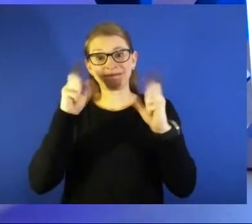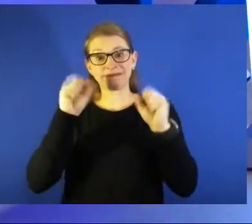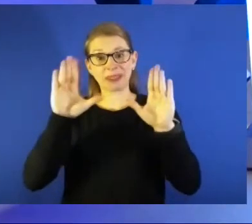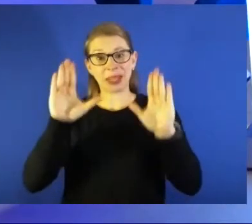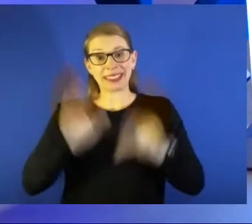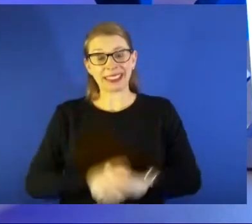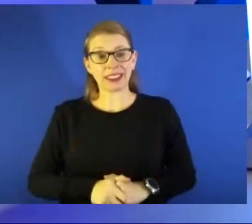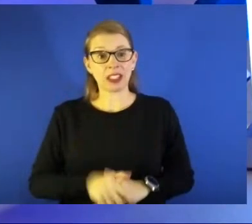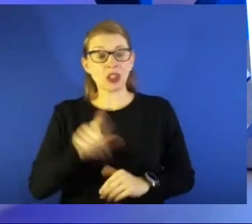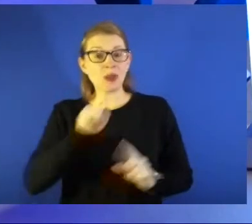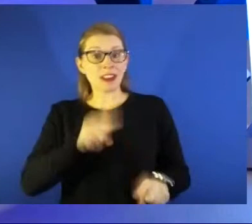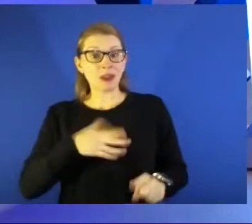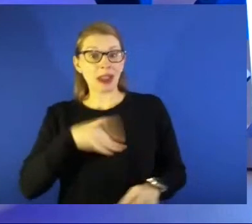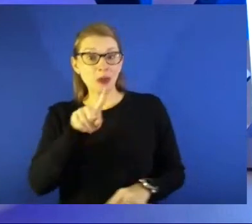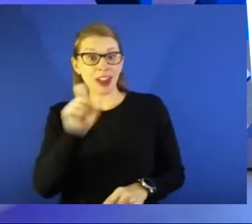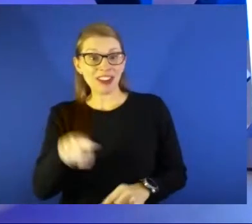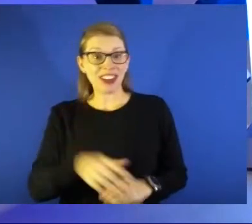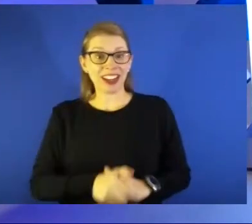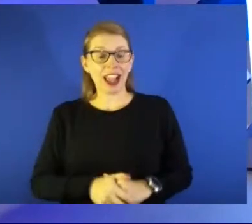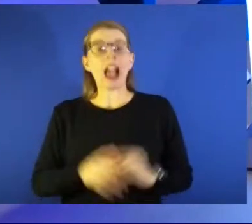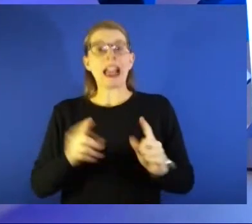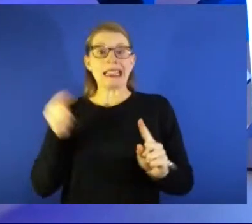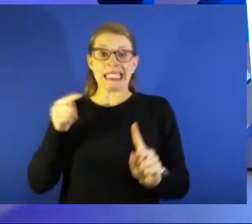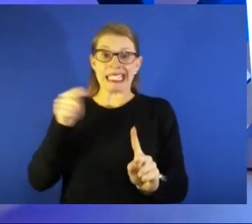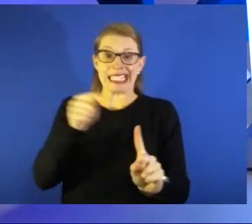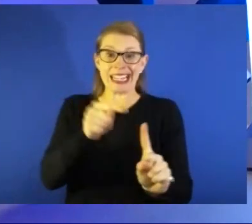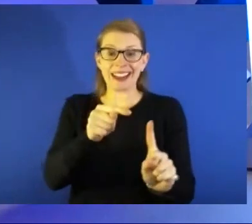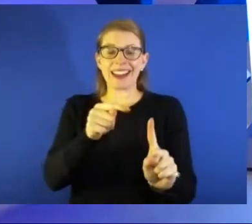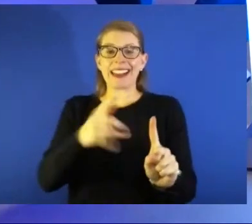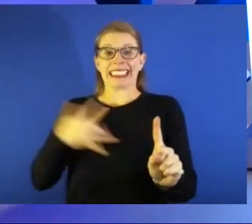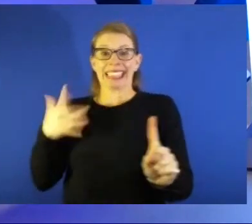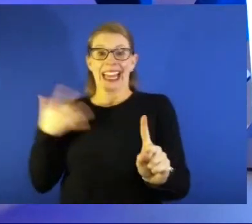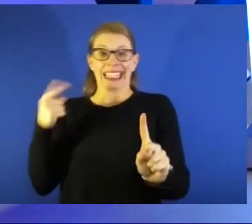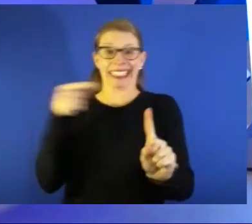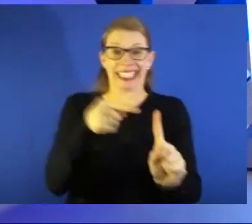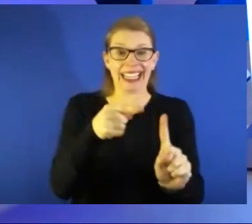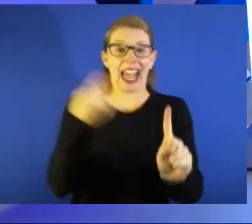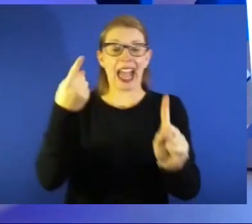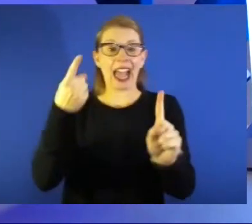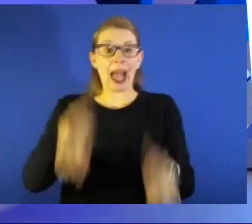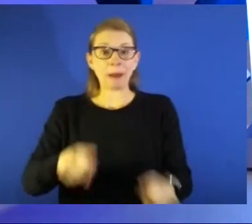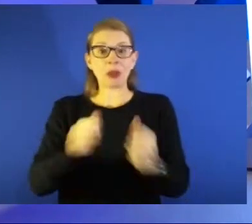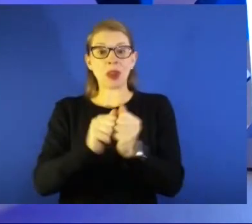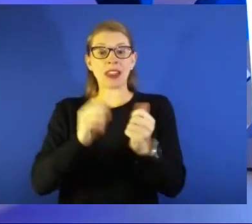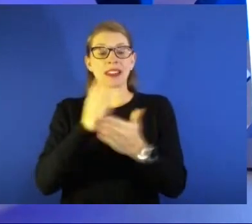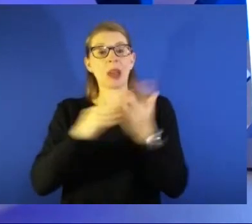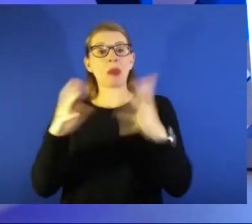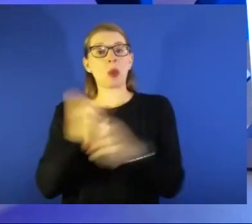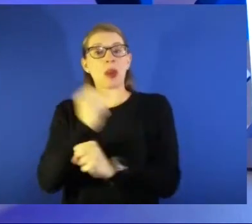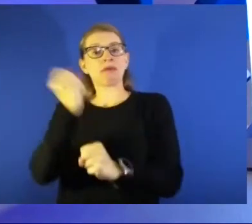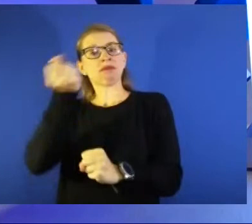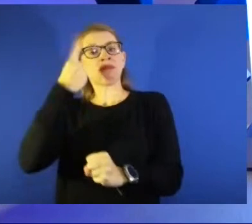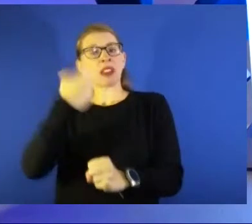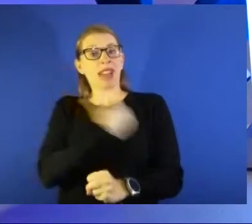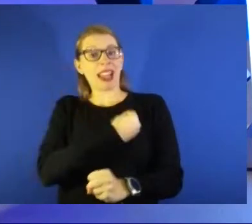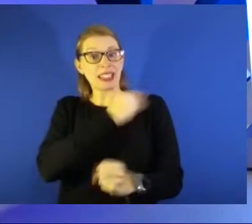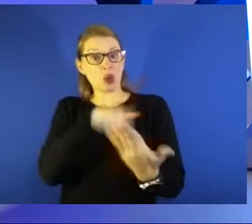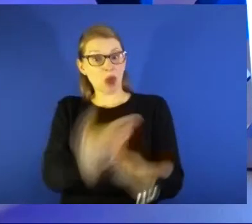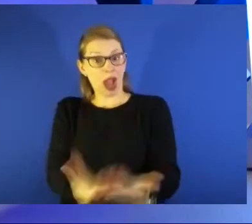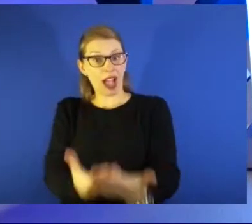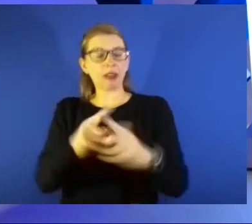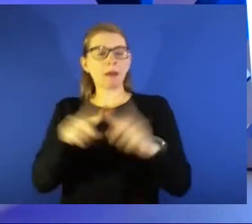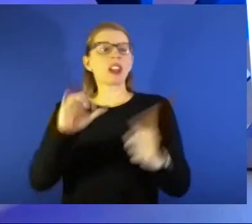answered my question, and I was getting excited to get to that place. Well, what have been some of the wins besides the vaccine getting here? Jacques, what has been